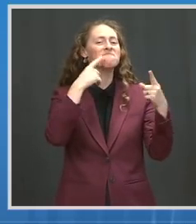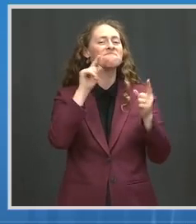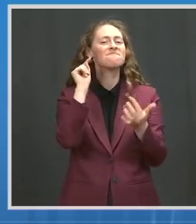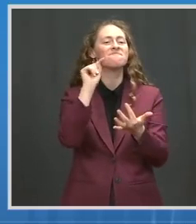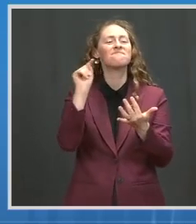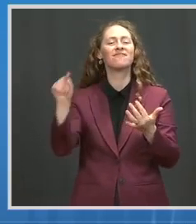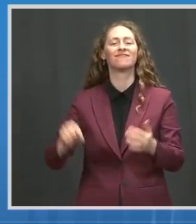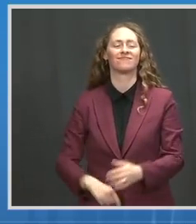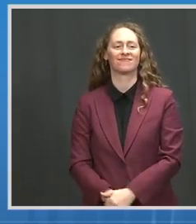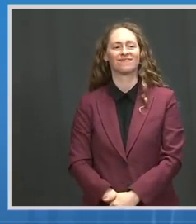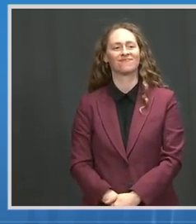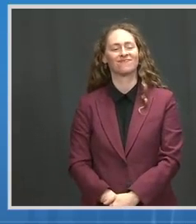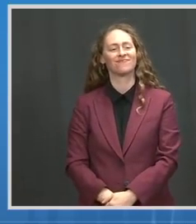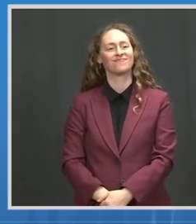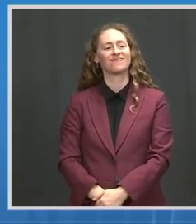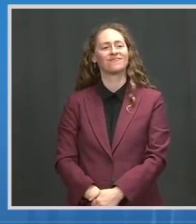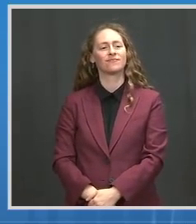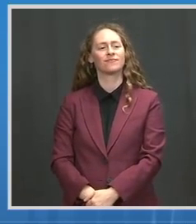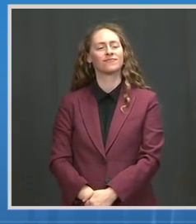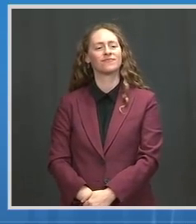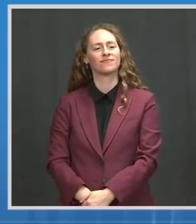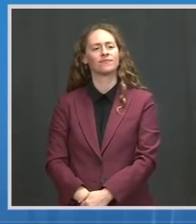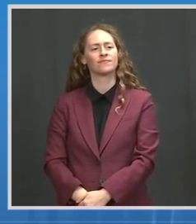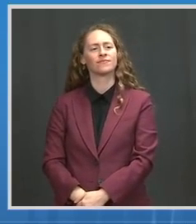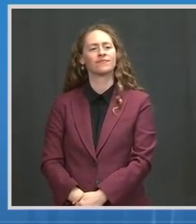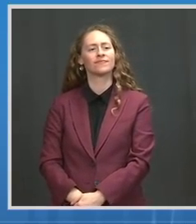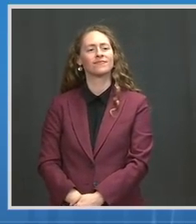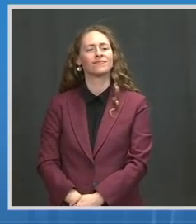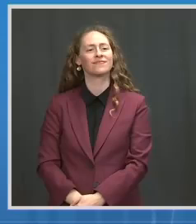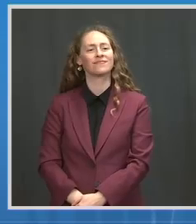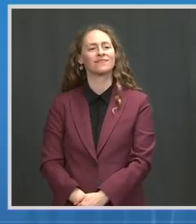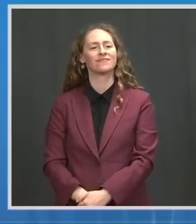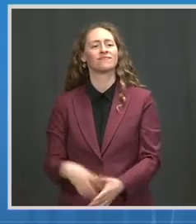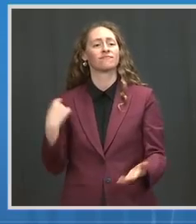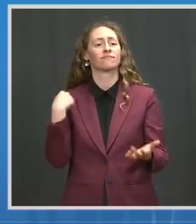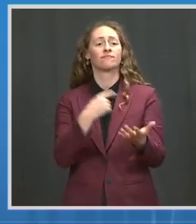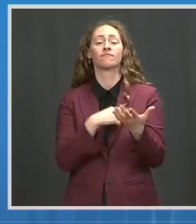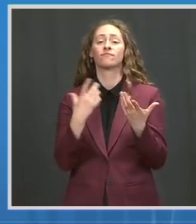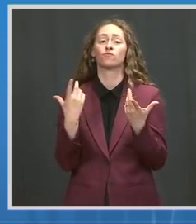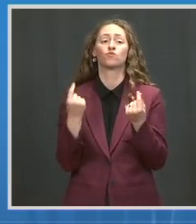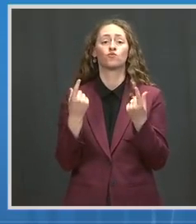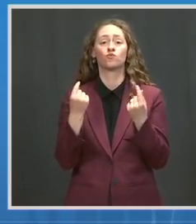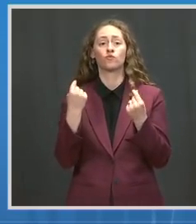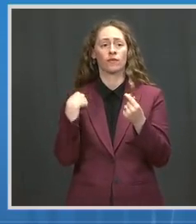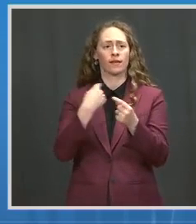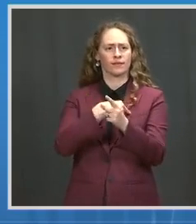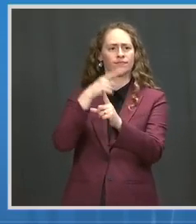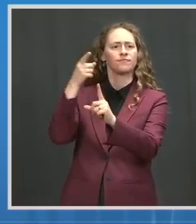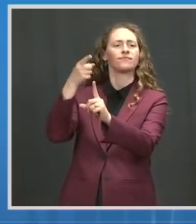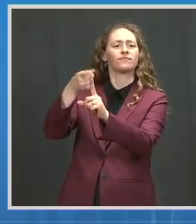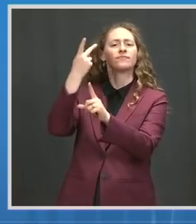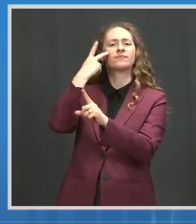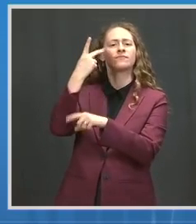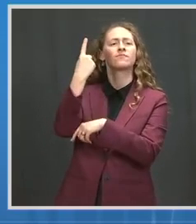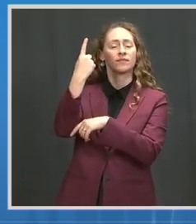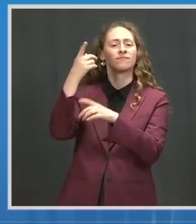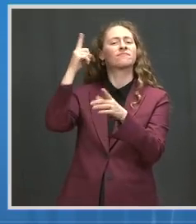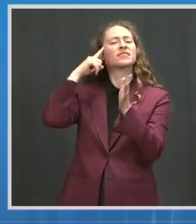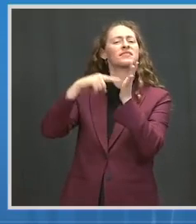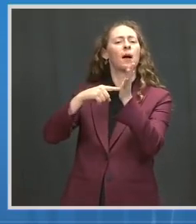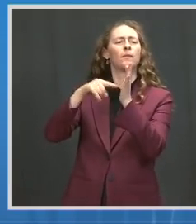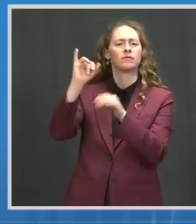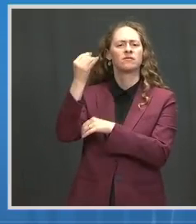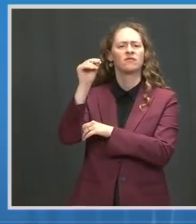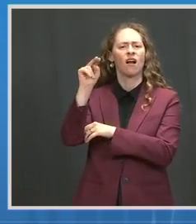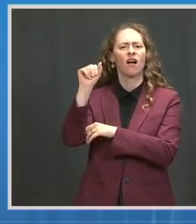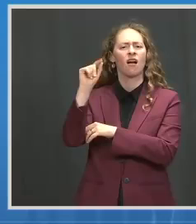Carlisle, an Amazon delivery driver from Toledo, Ohio. Here's what he said about getting vaccinated, and I quote, "I